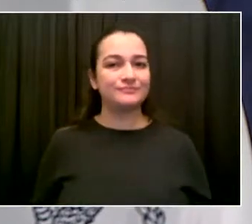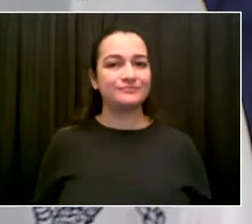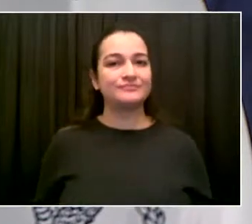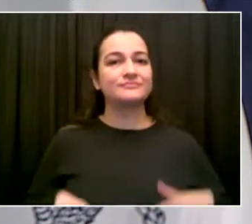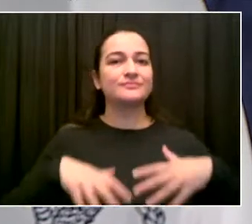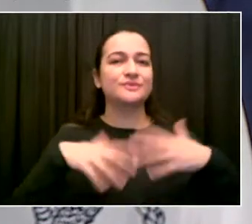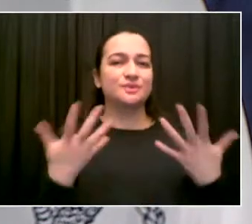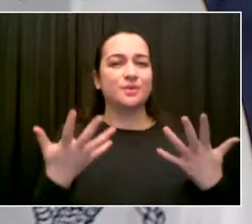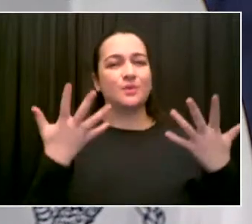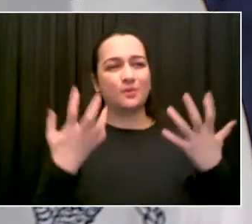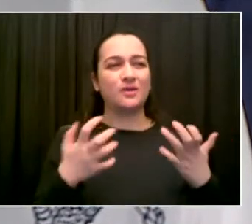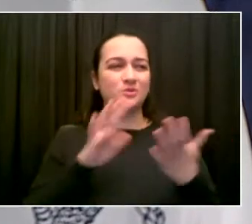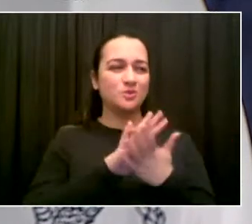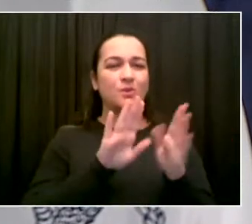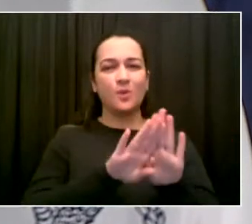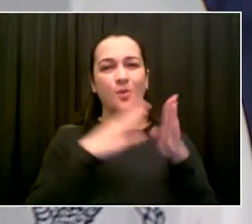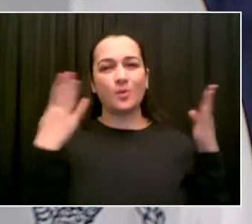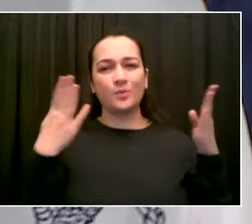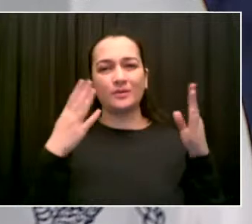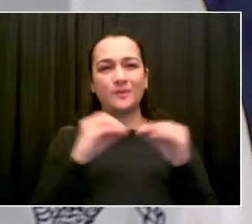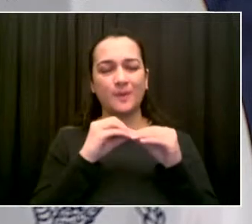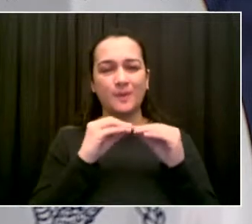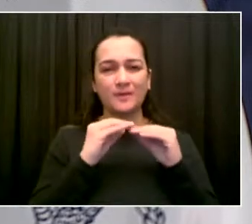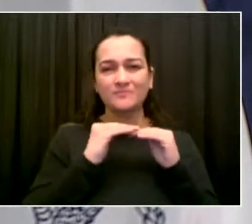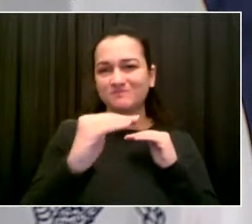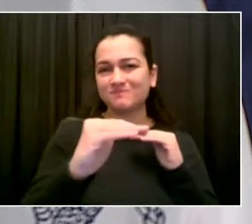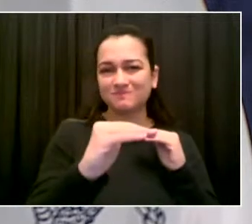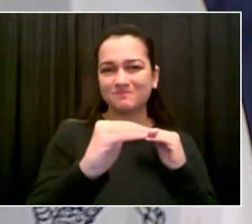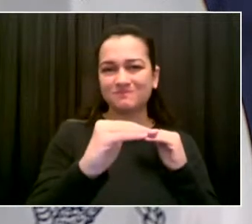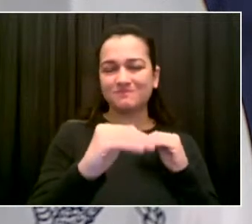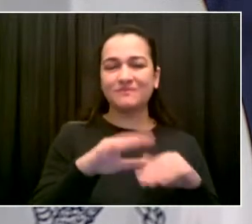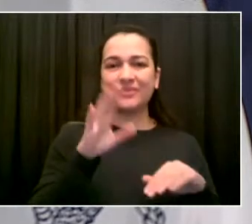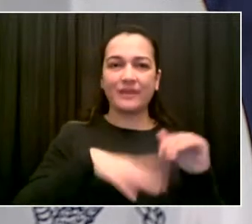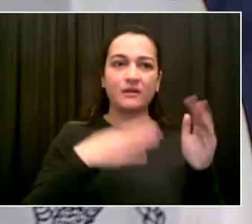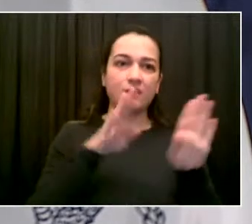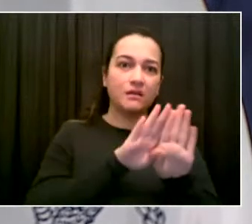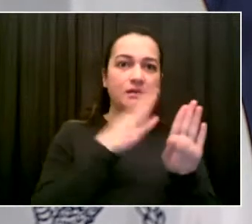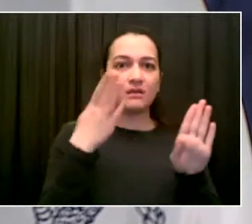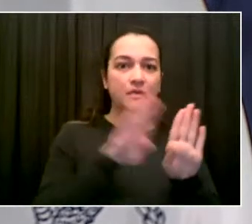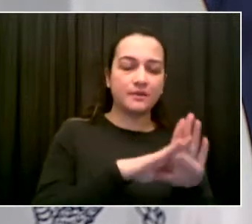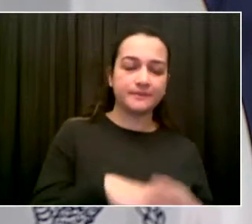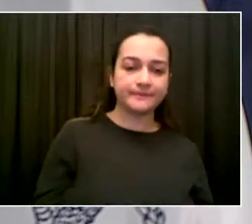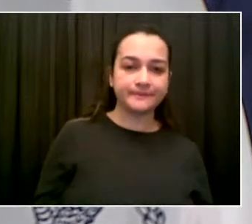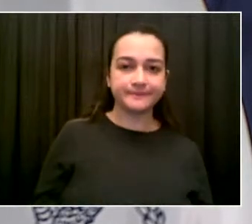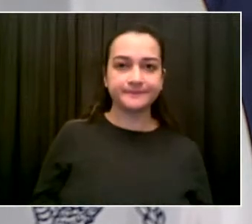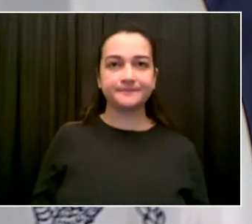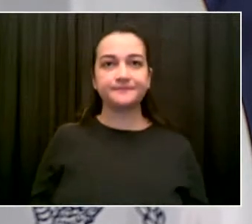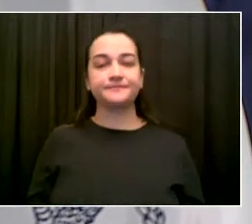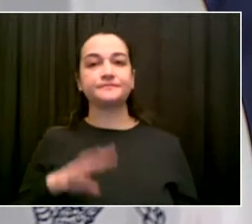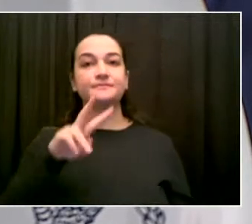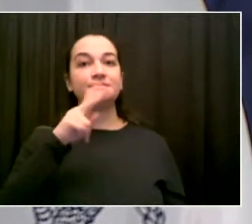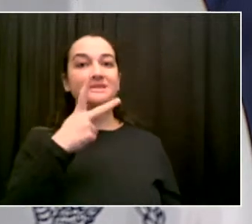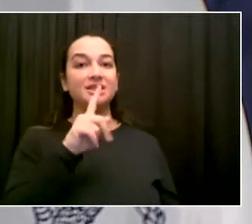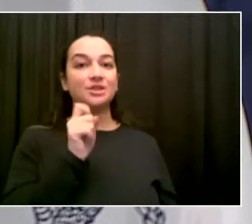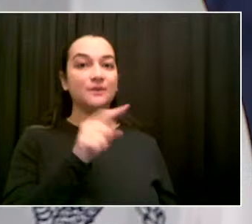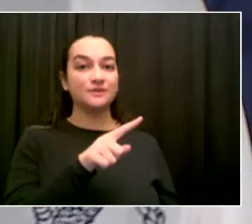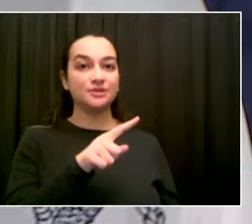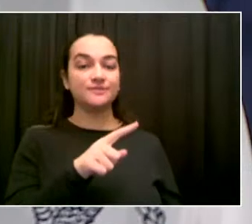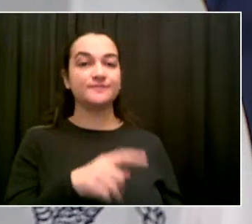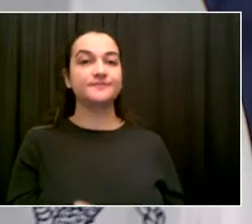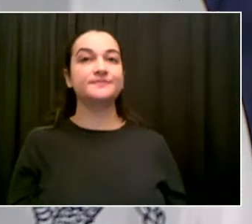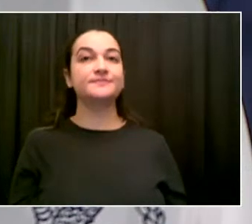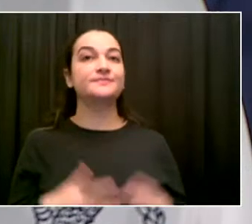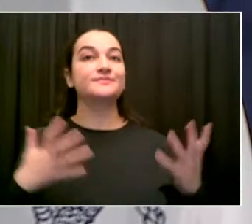So my second question is about the number threshold. I've talked to some public health experts